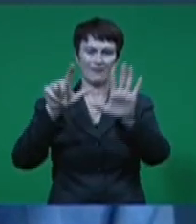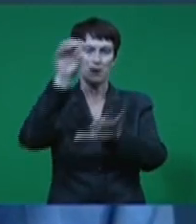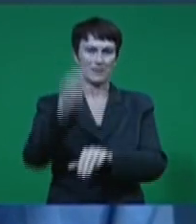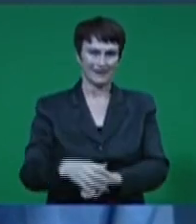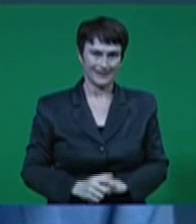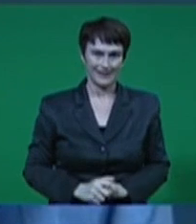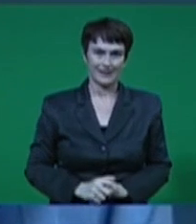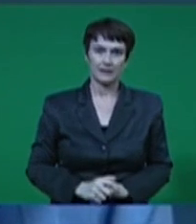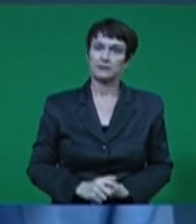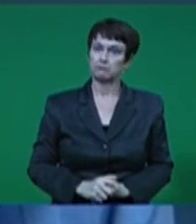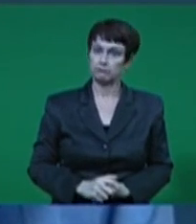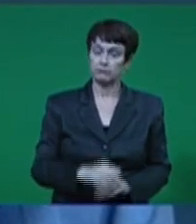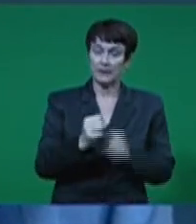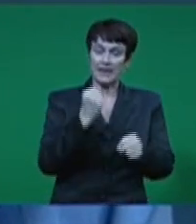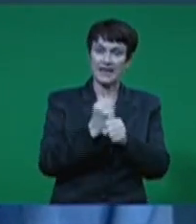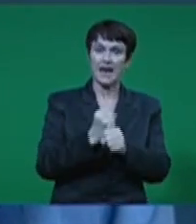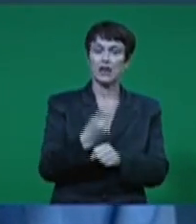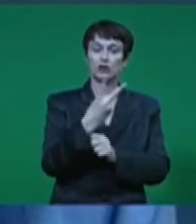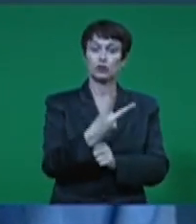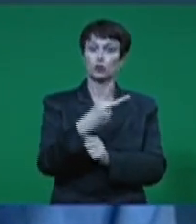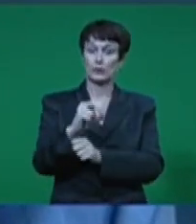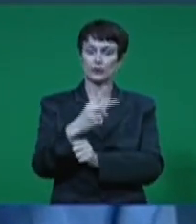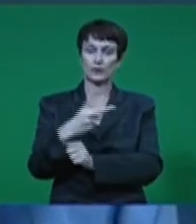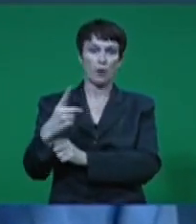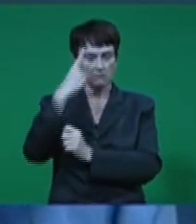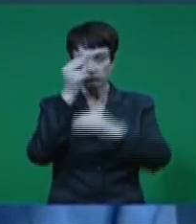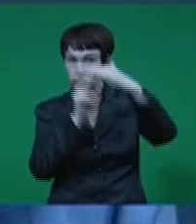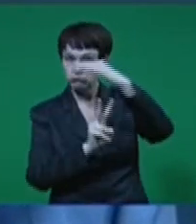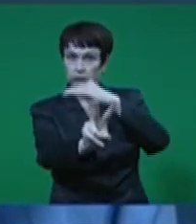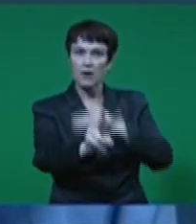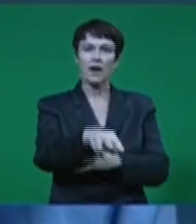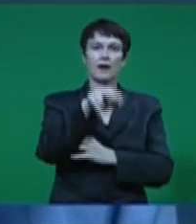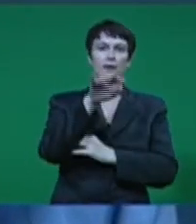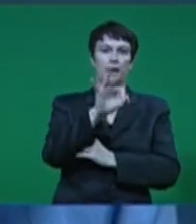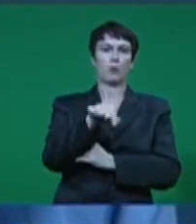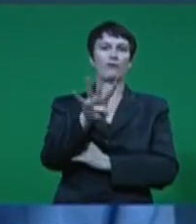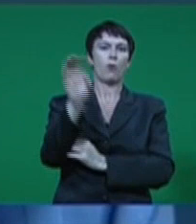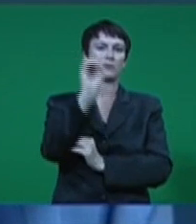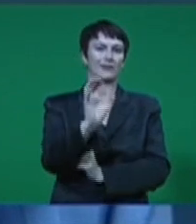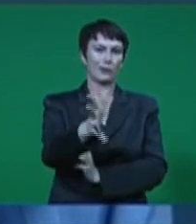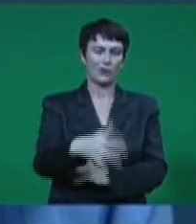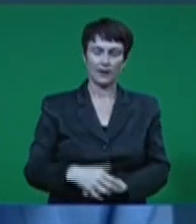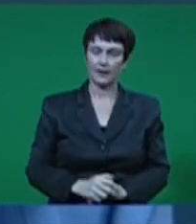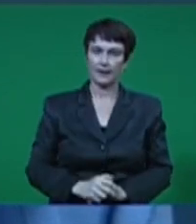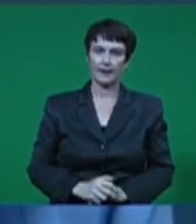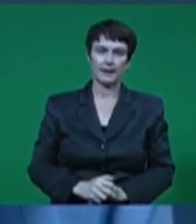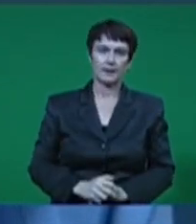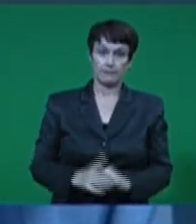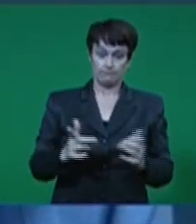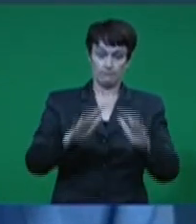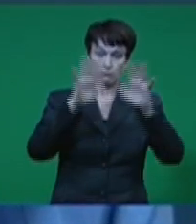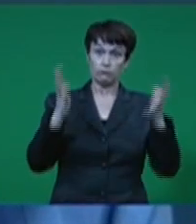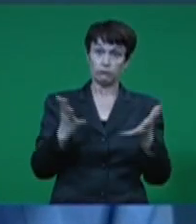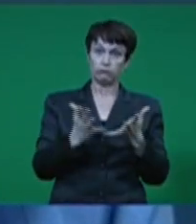by 4.2% in 2021. The stronger growth forecast reflects better sectoral growth